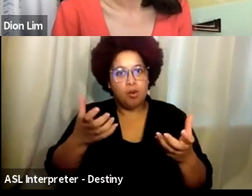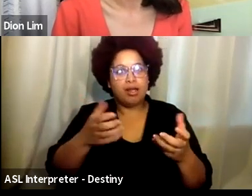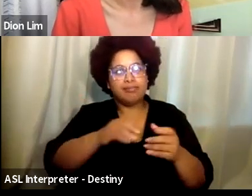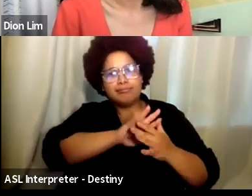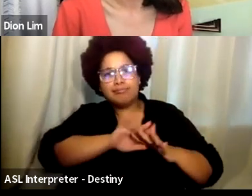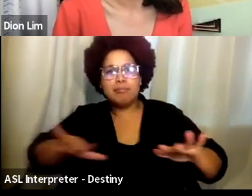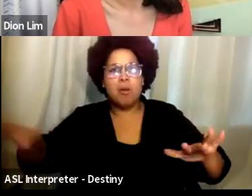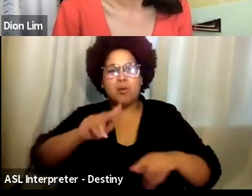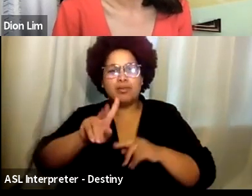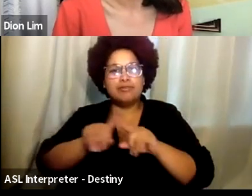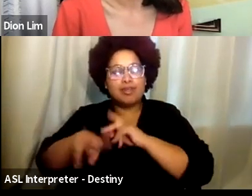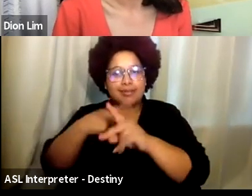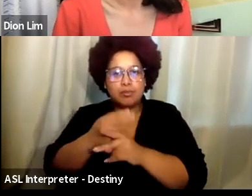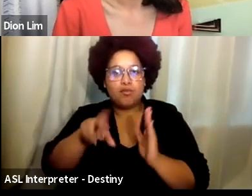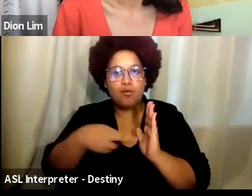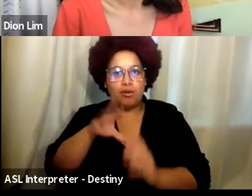other things. So you have to